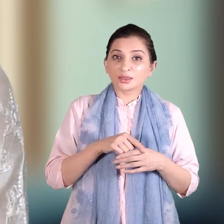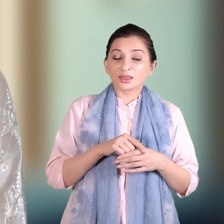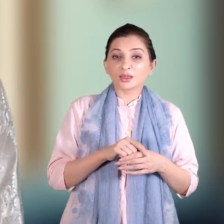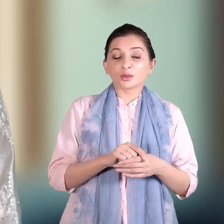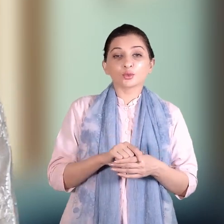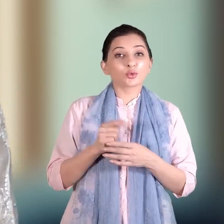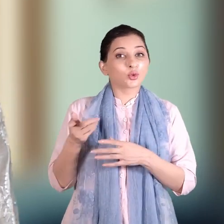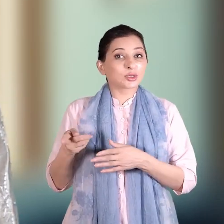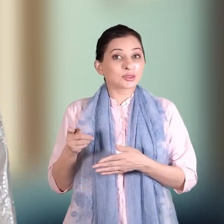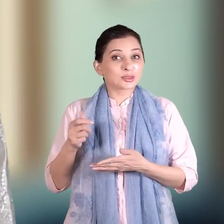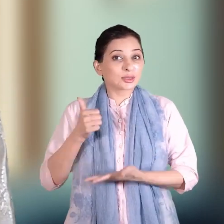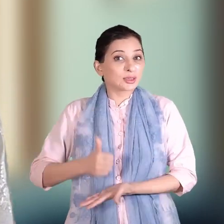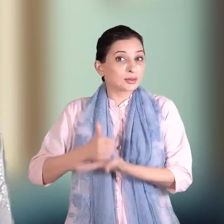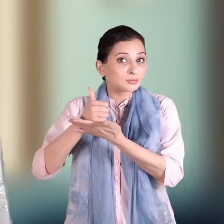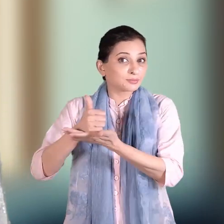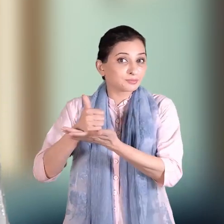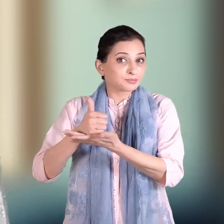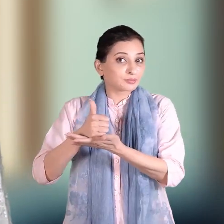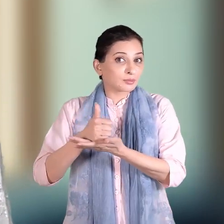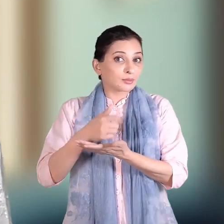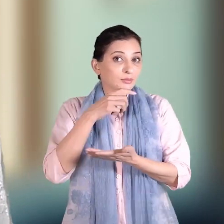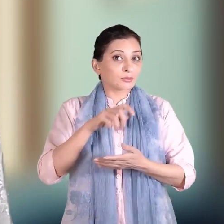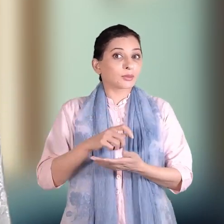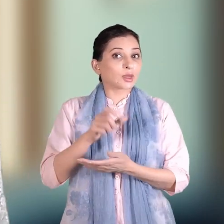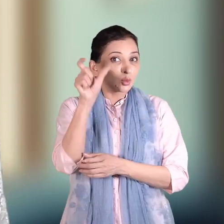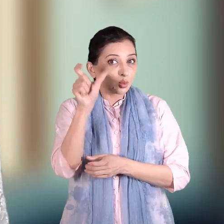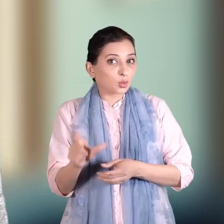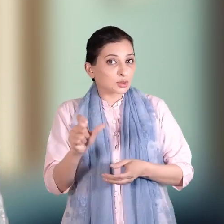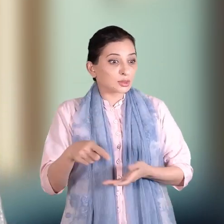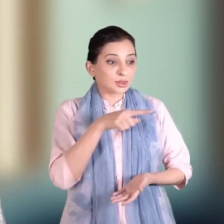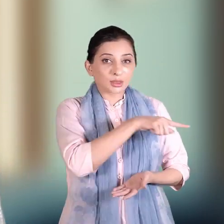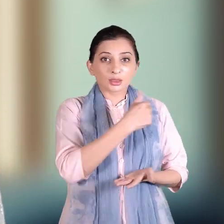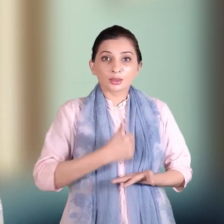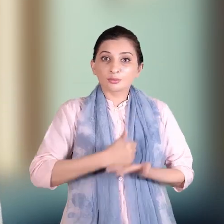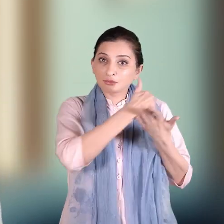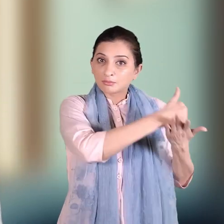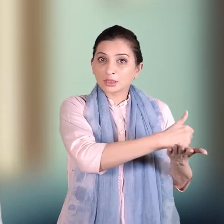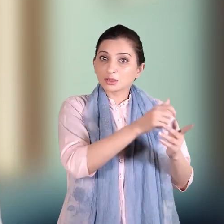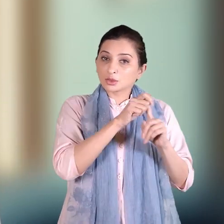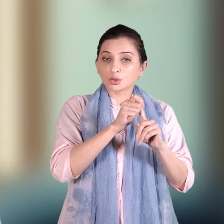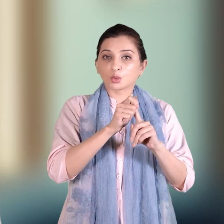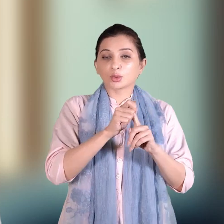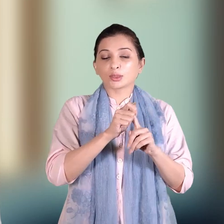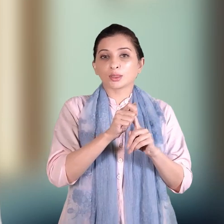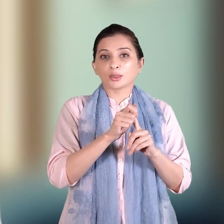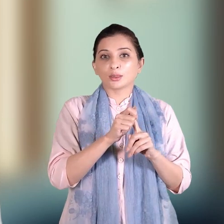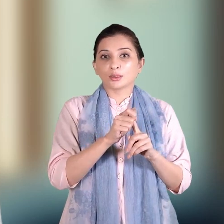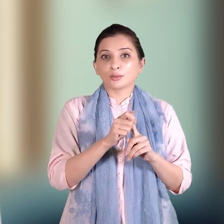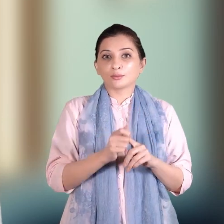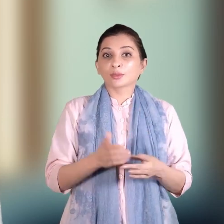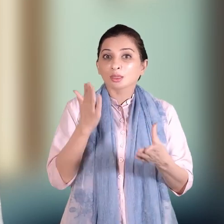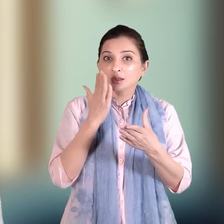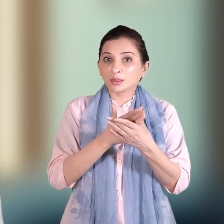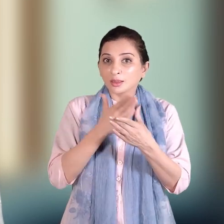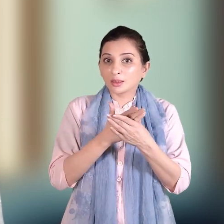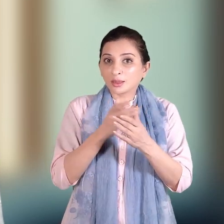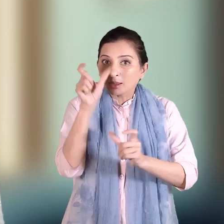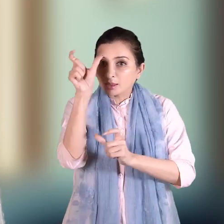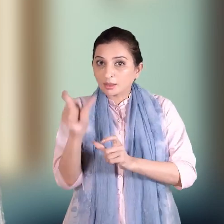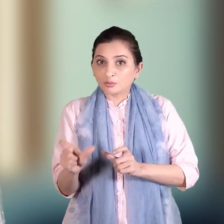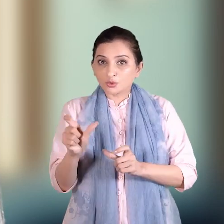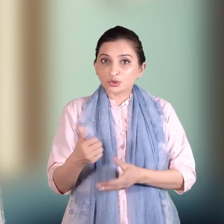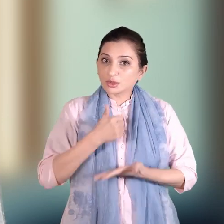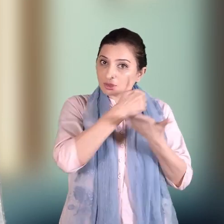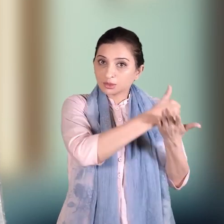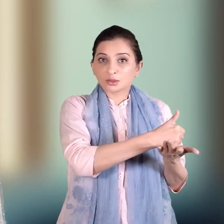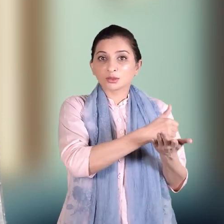to seek professional help, and there is no shame in seeking help for this. By seeking help, you will